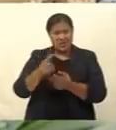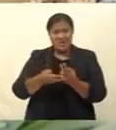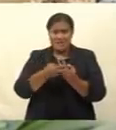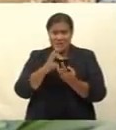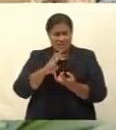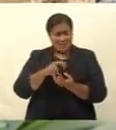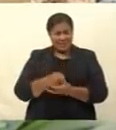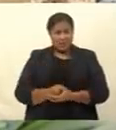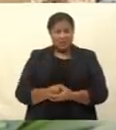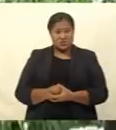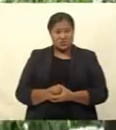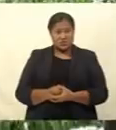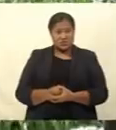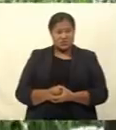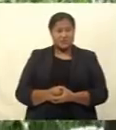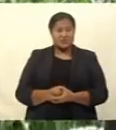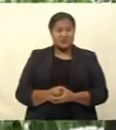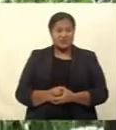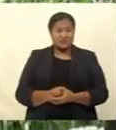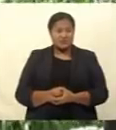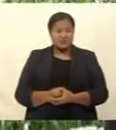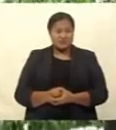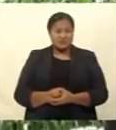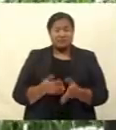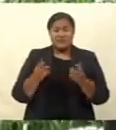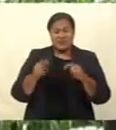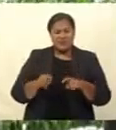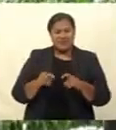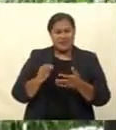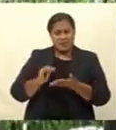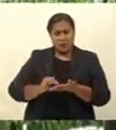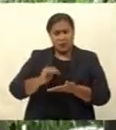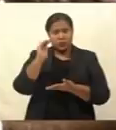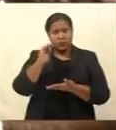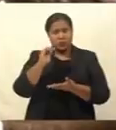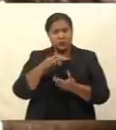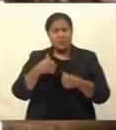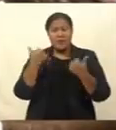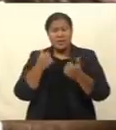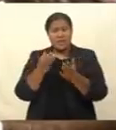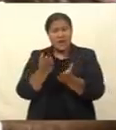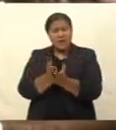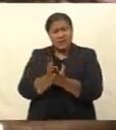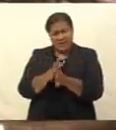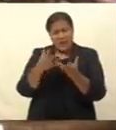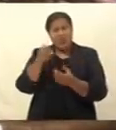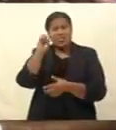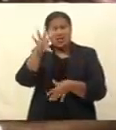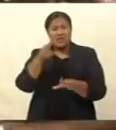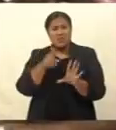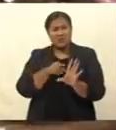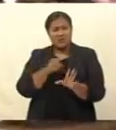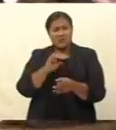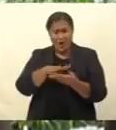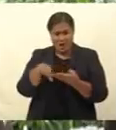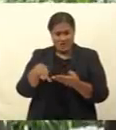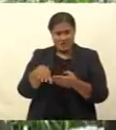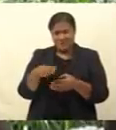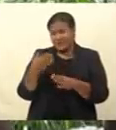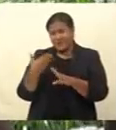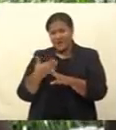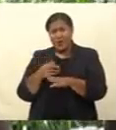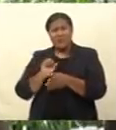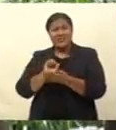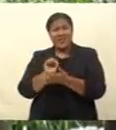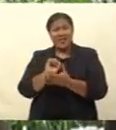vegetables. We have increased the price of a heap of cassava to $10 compared to before when we used to